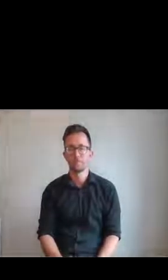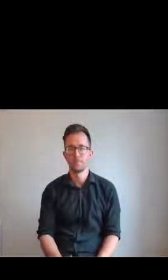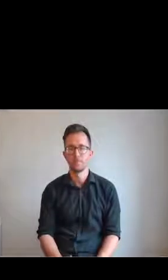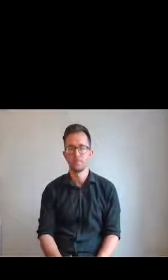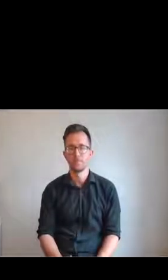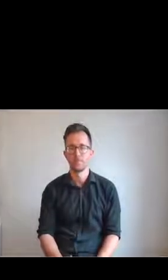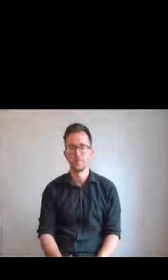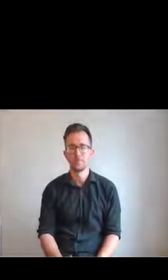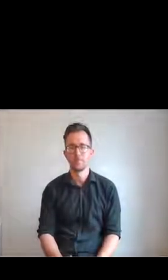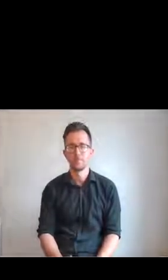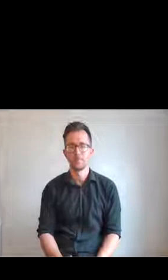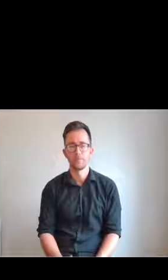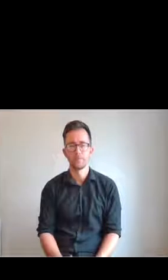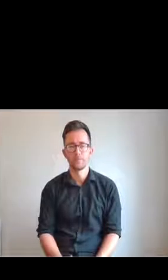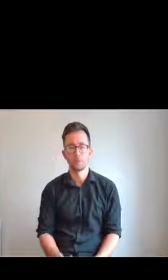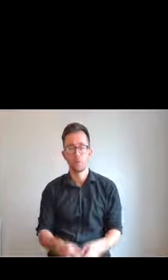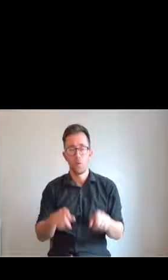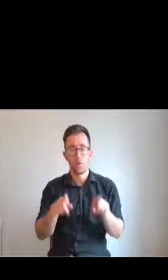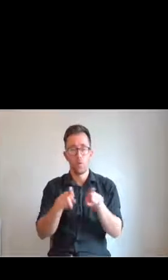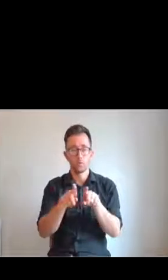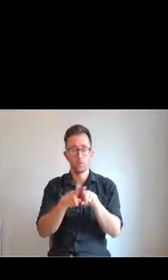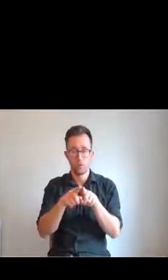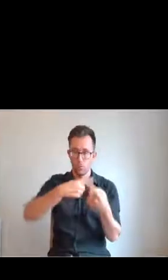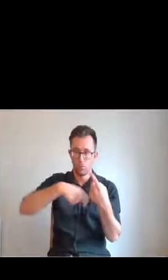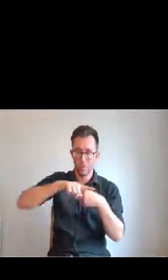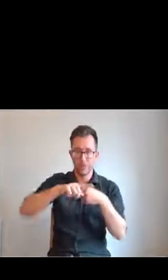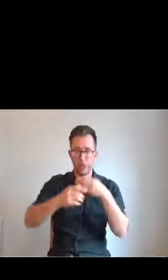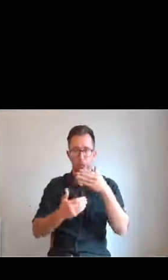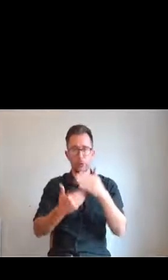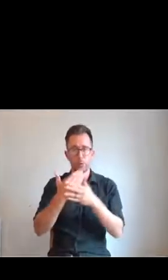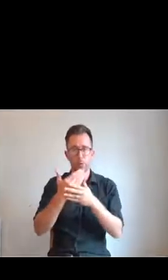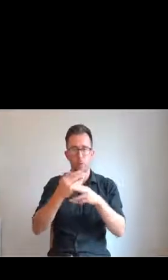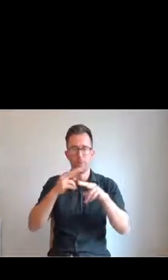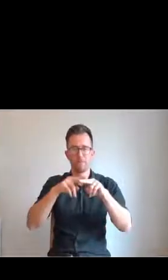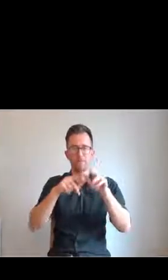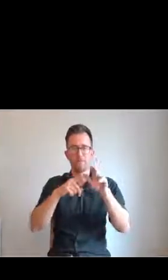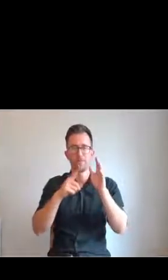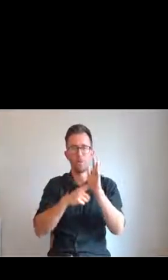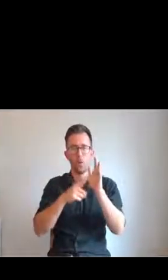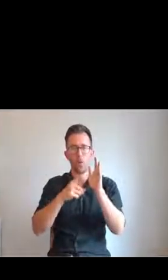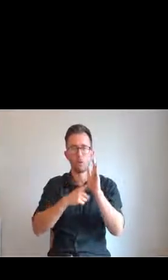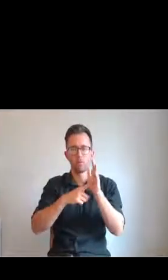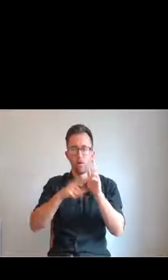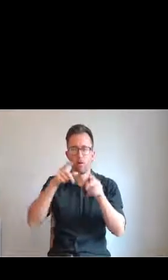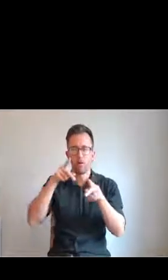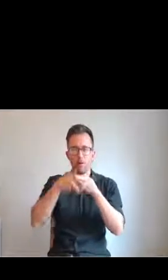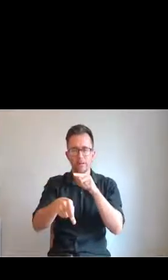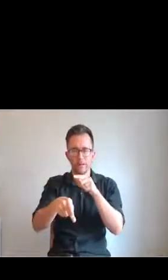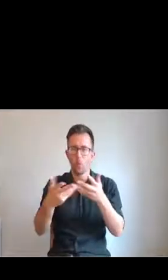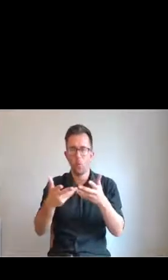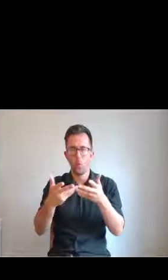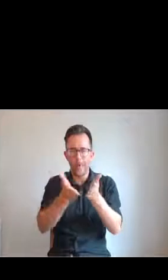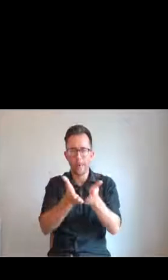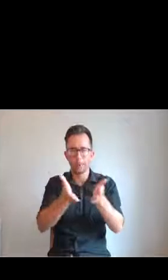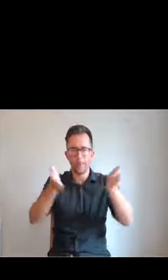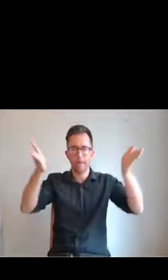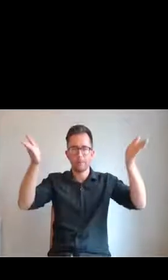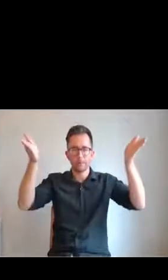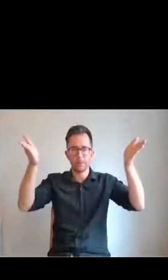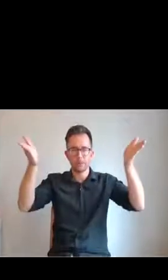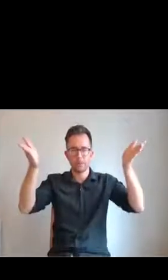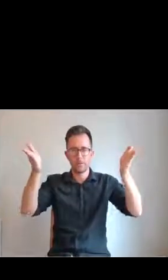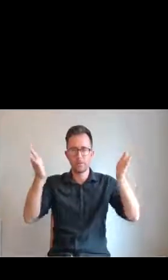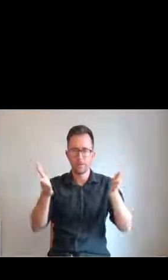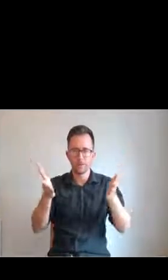Next, we've also proposed the removal of a false cutting, or a sloped embankment, some may call it, between the